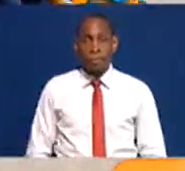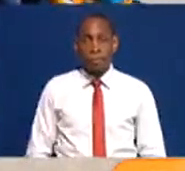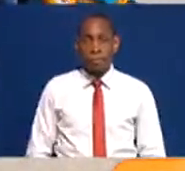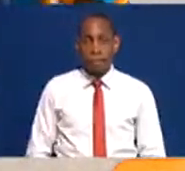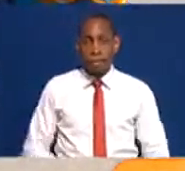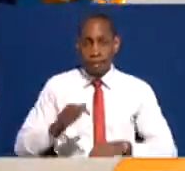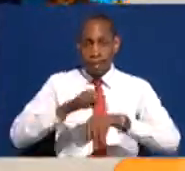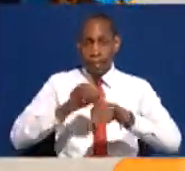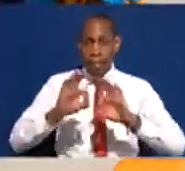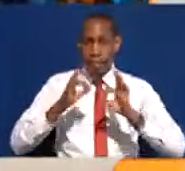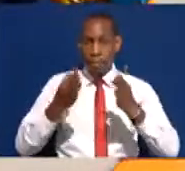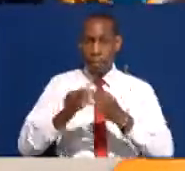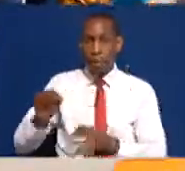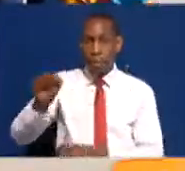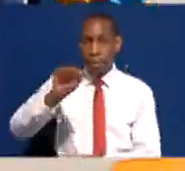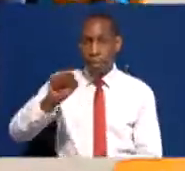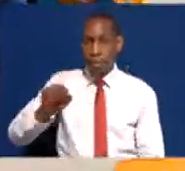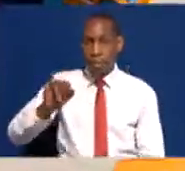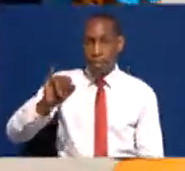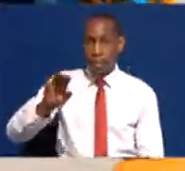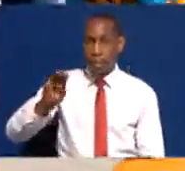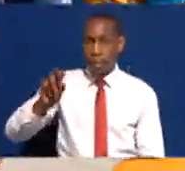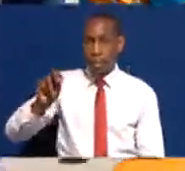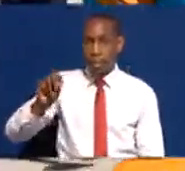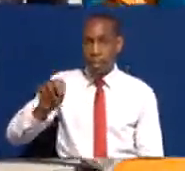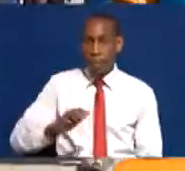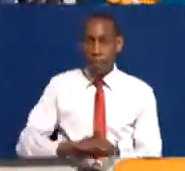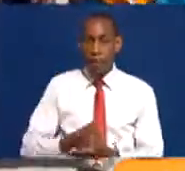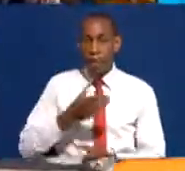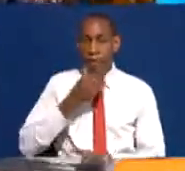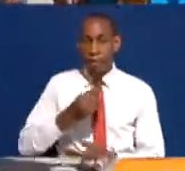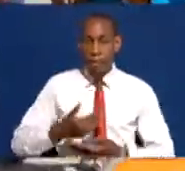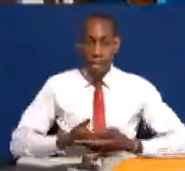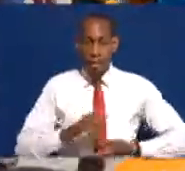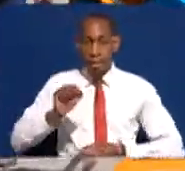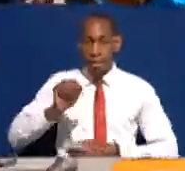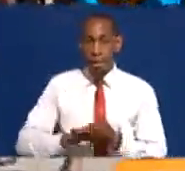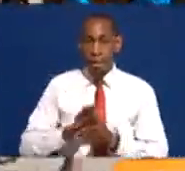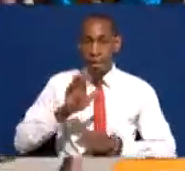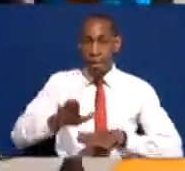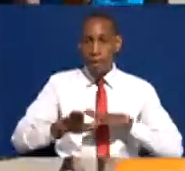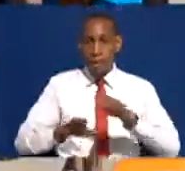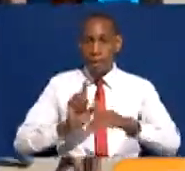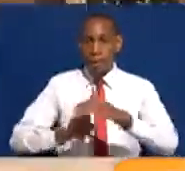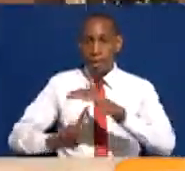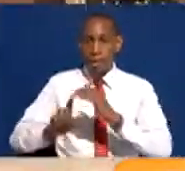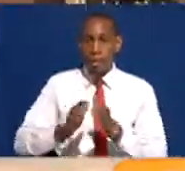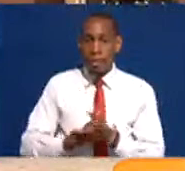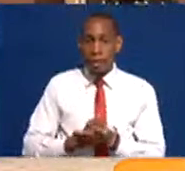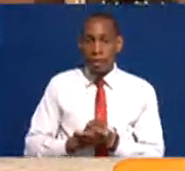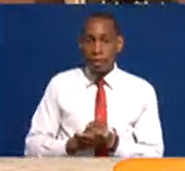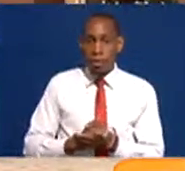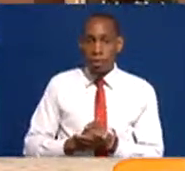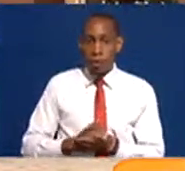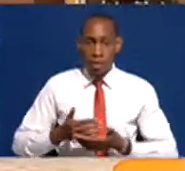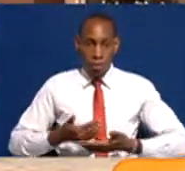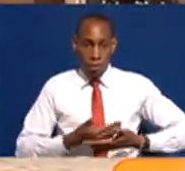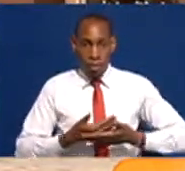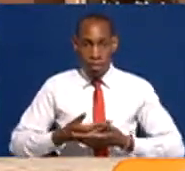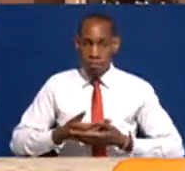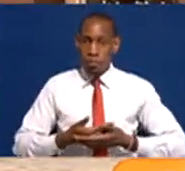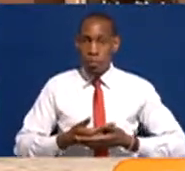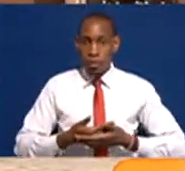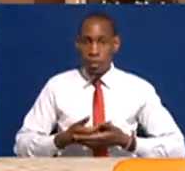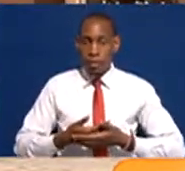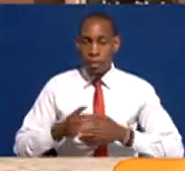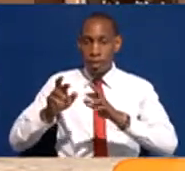When the family of Simon Kinyanjui, a father of quintuplets, walked into the Margaret Kenyatta mother baby wing at the Nakuru Teaching